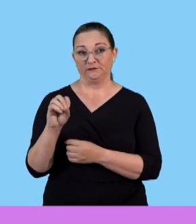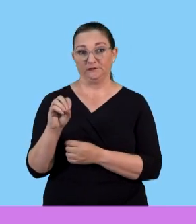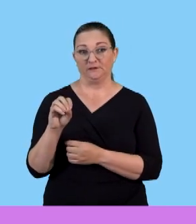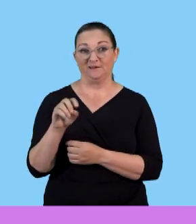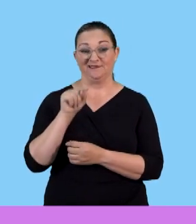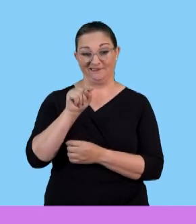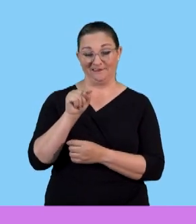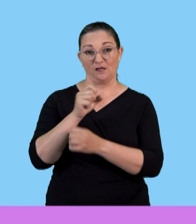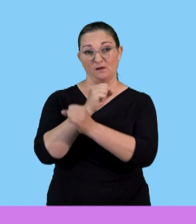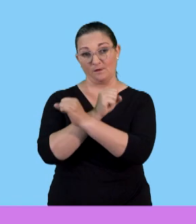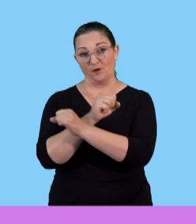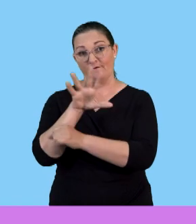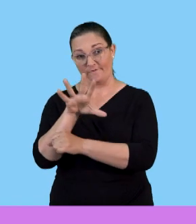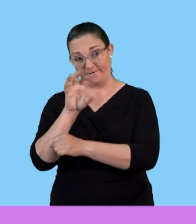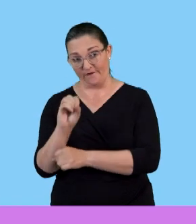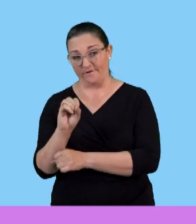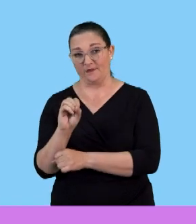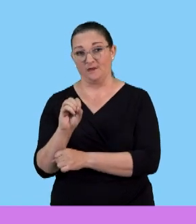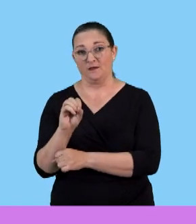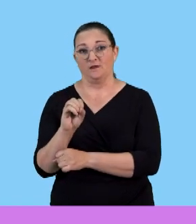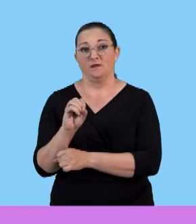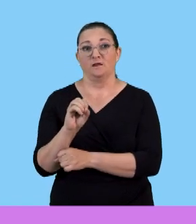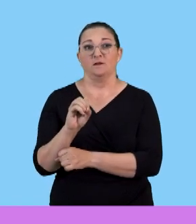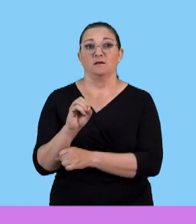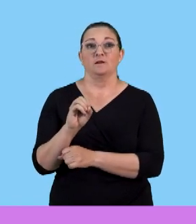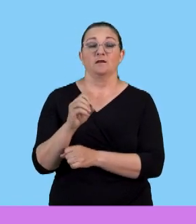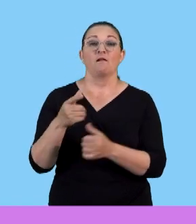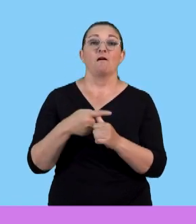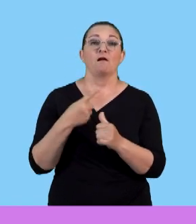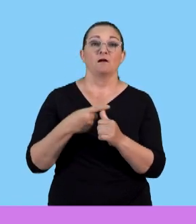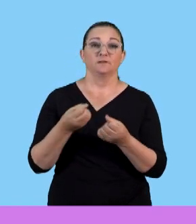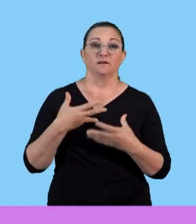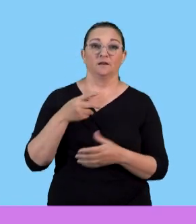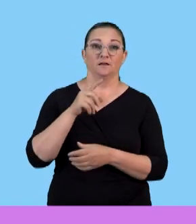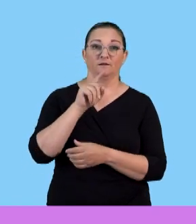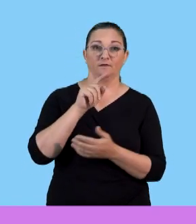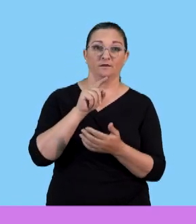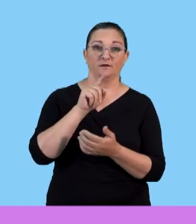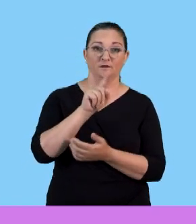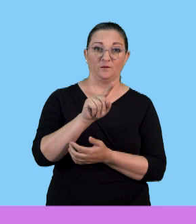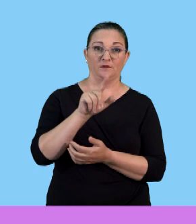340, and we are multiplying that by the cost of each, which is 50. So this will give you